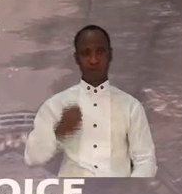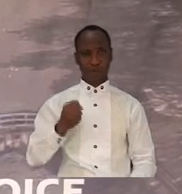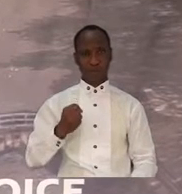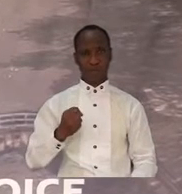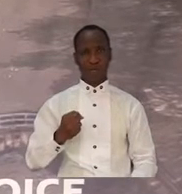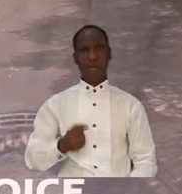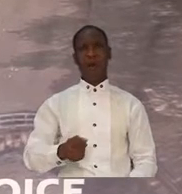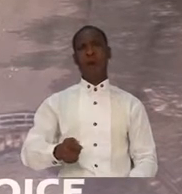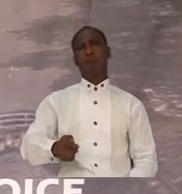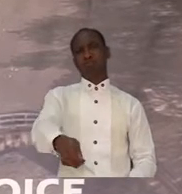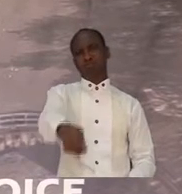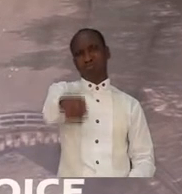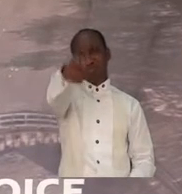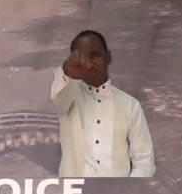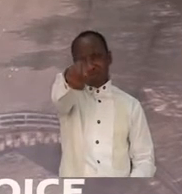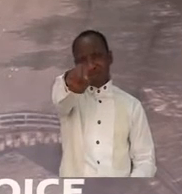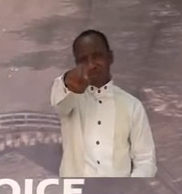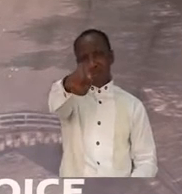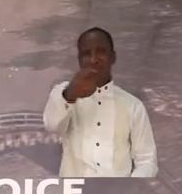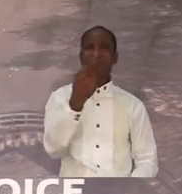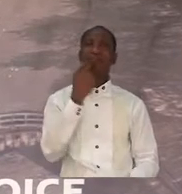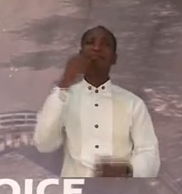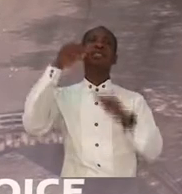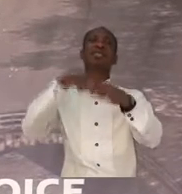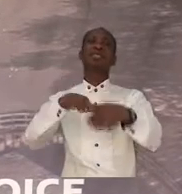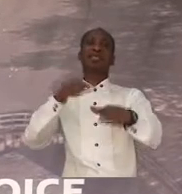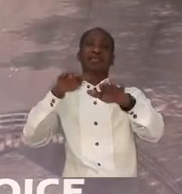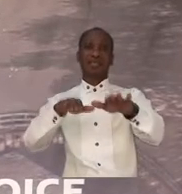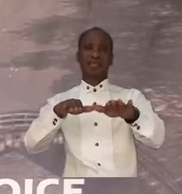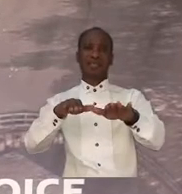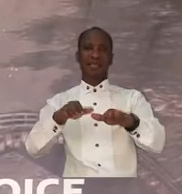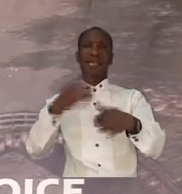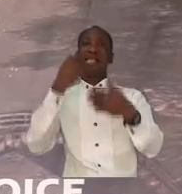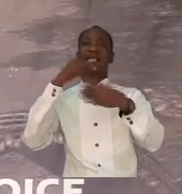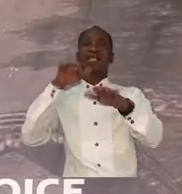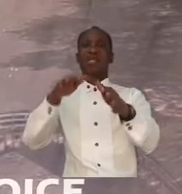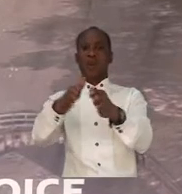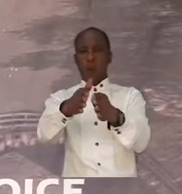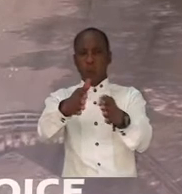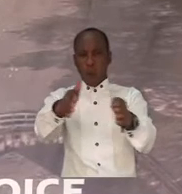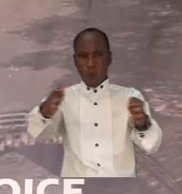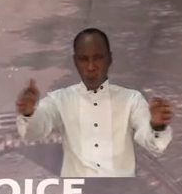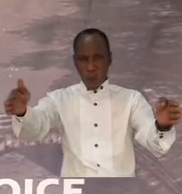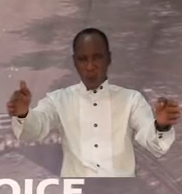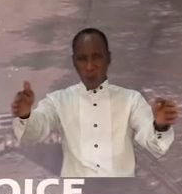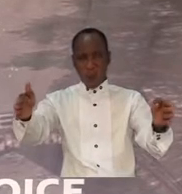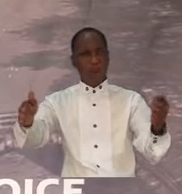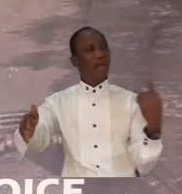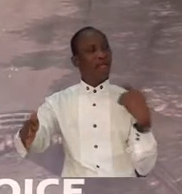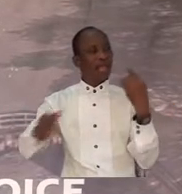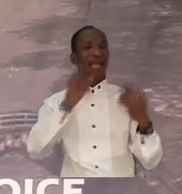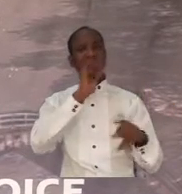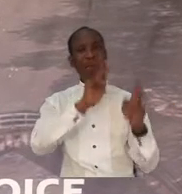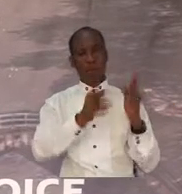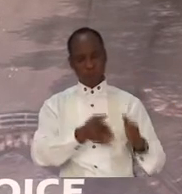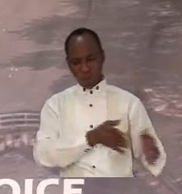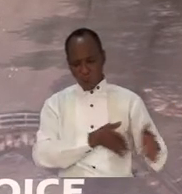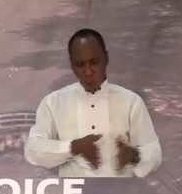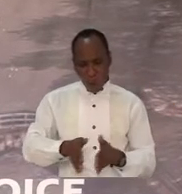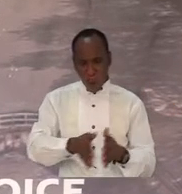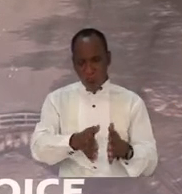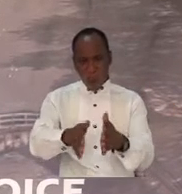hand over the sea and divide it, and the children of Israel shall go on dry